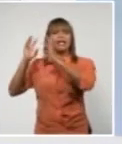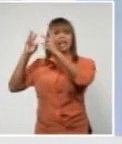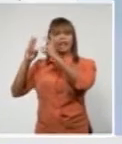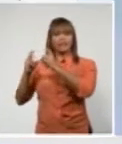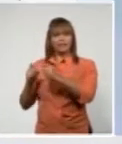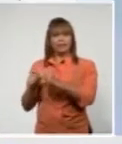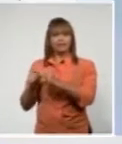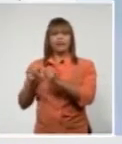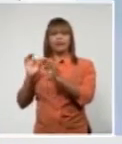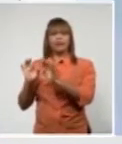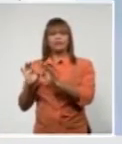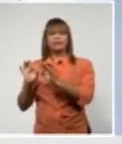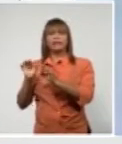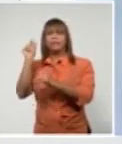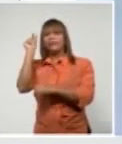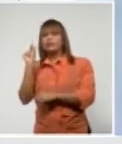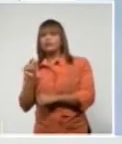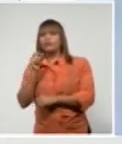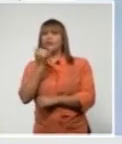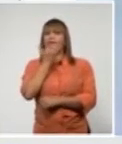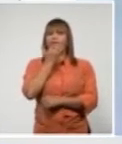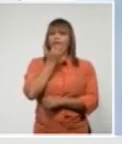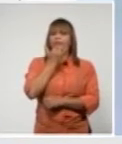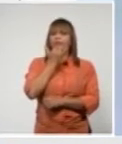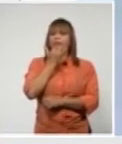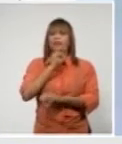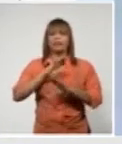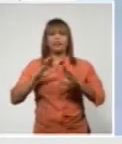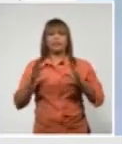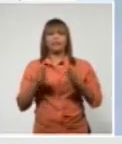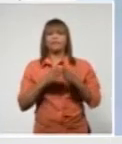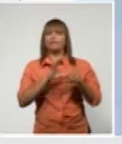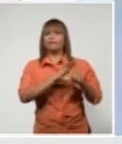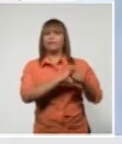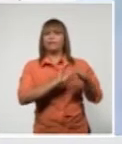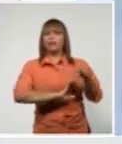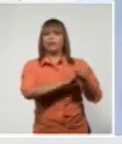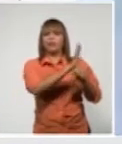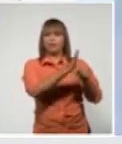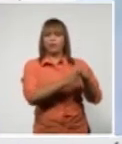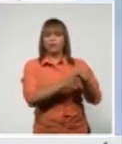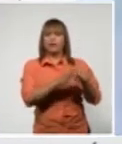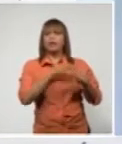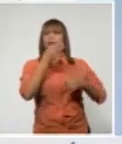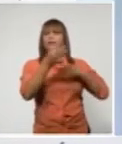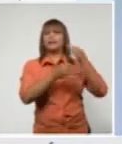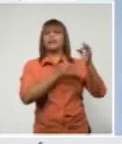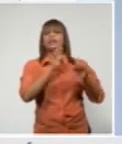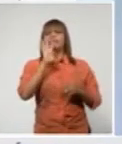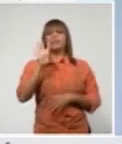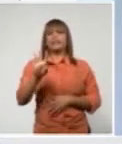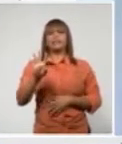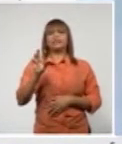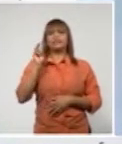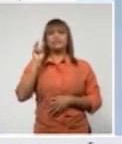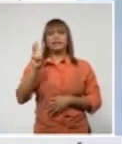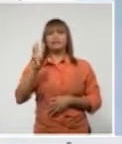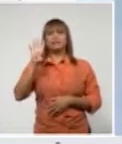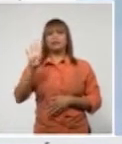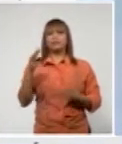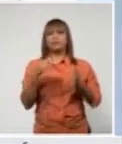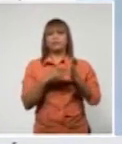to be present in the same 185 countries. Yesterday,